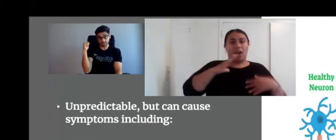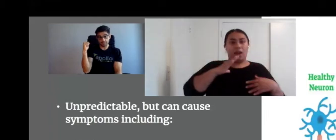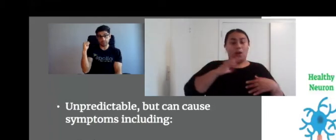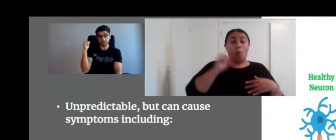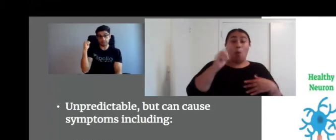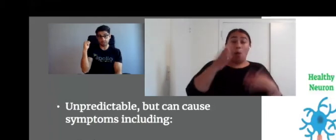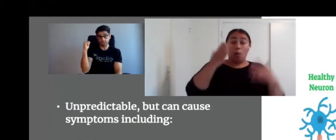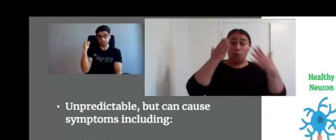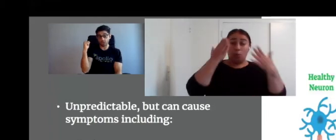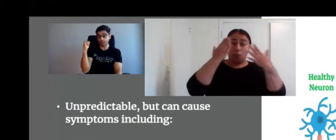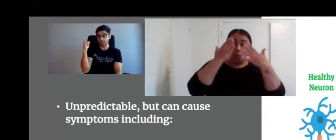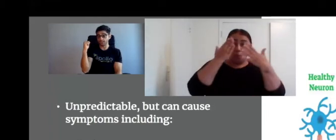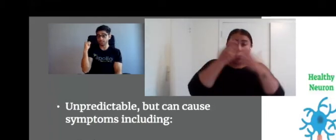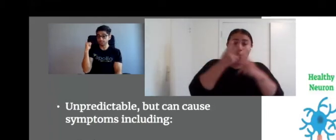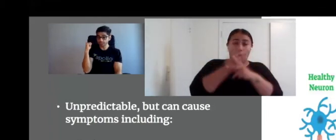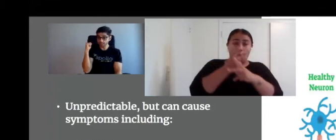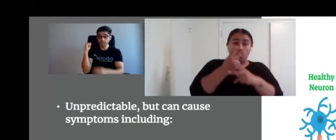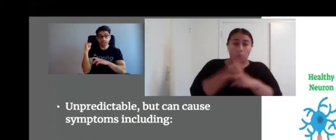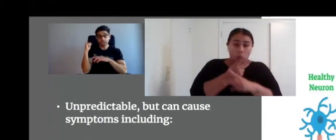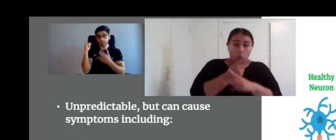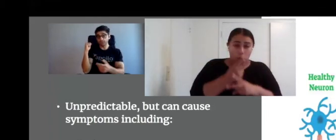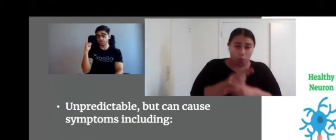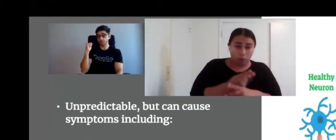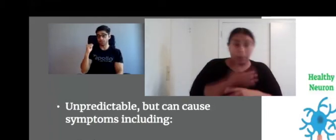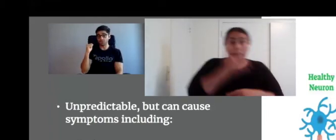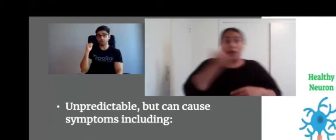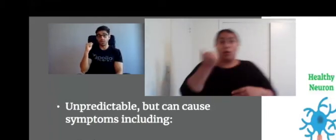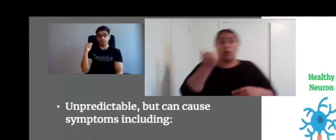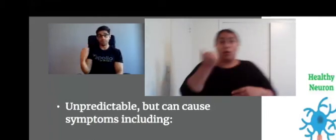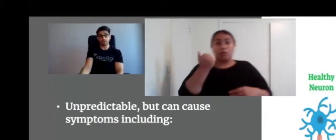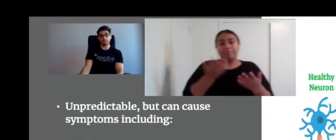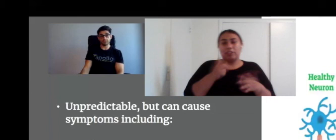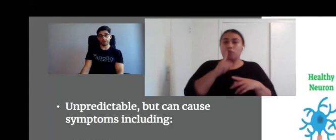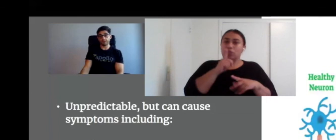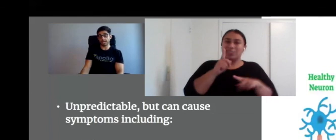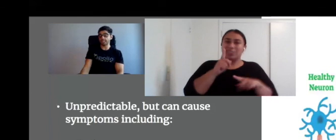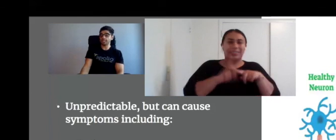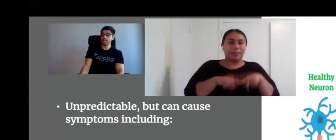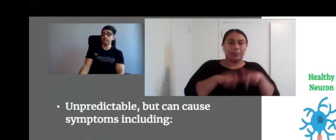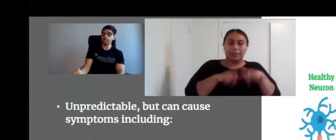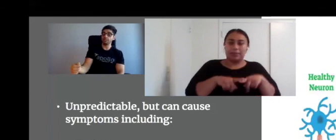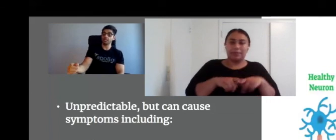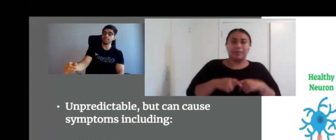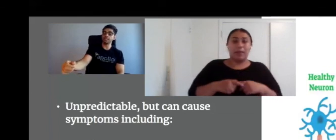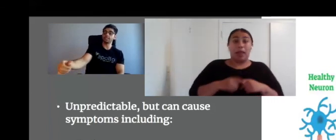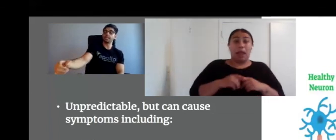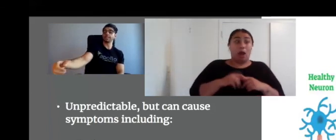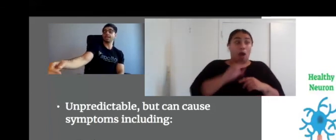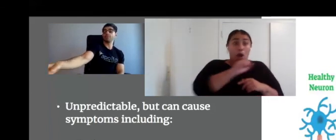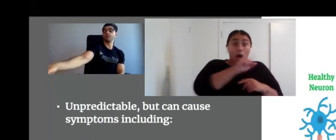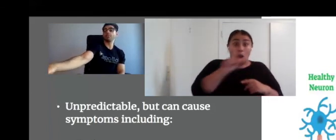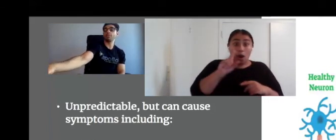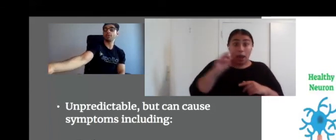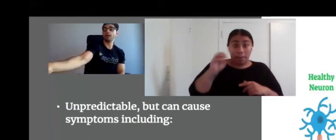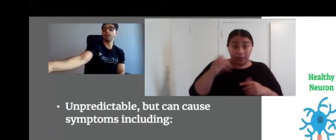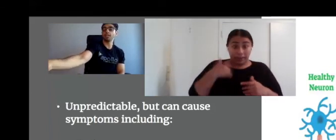that's something that does occur in MS. The opposite can also be true. If the arm is very relaxed, and I can relax and I can kind of get